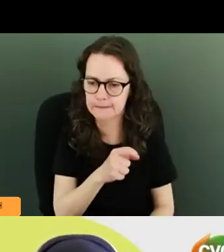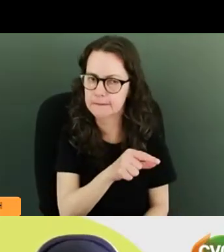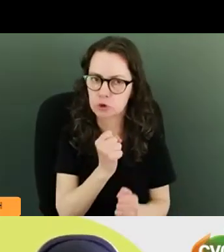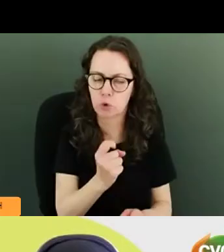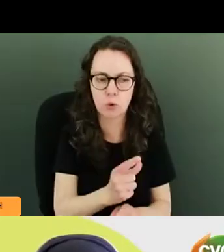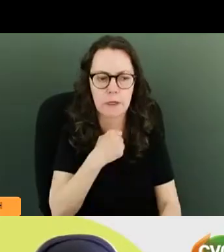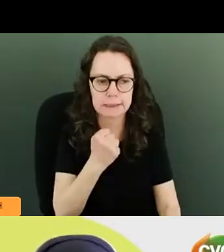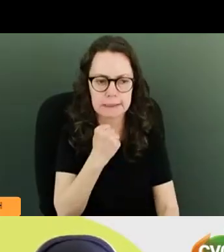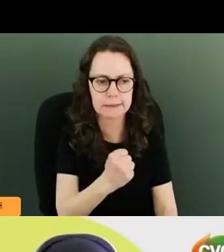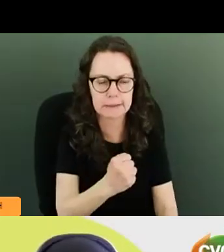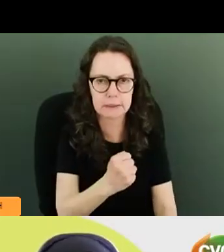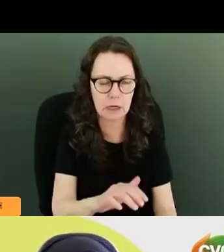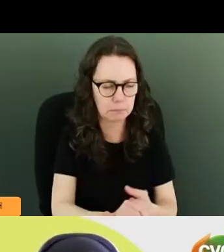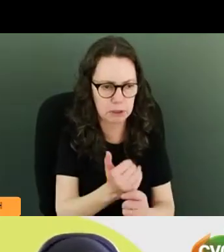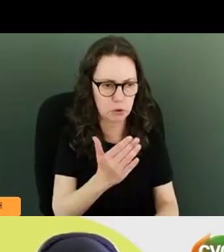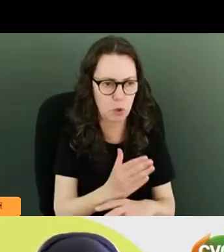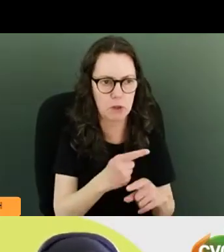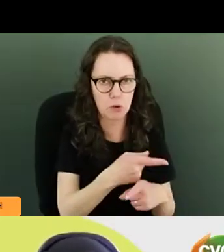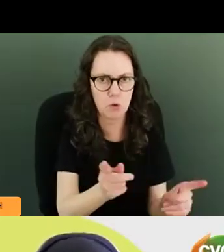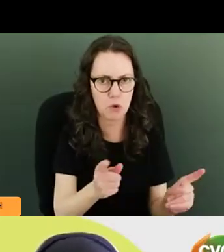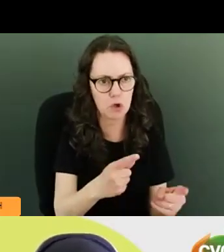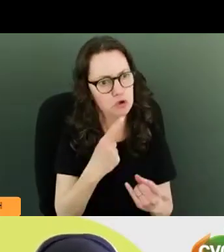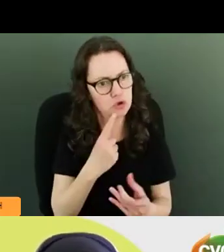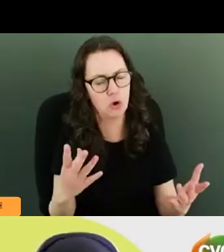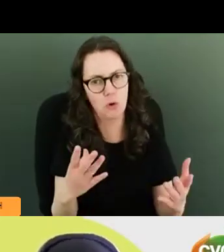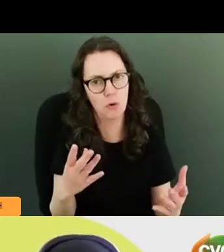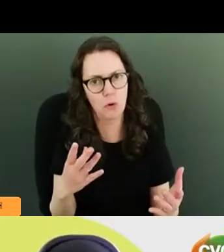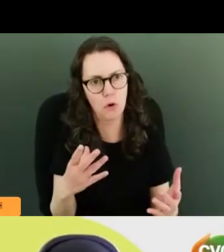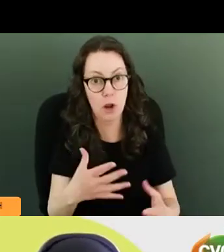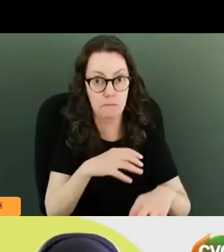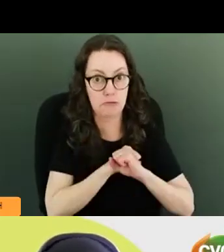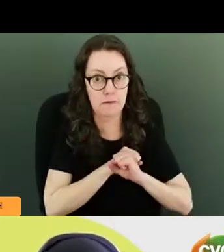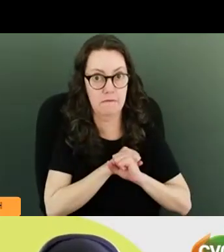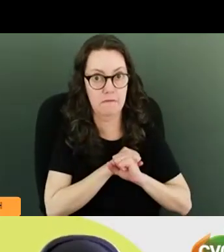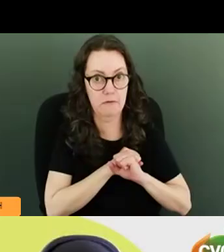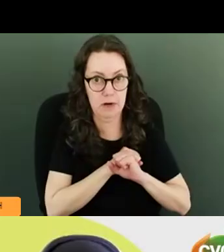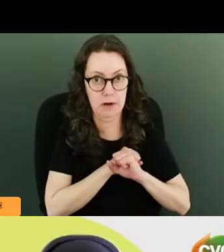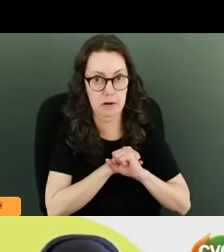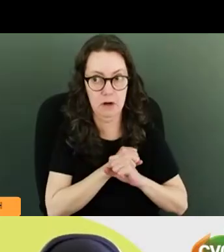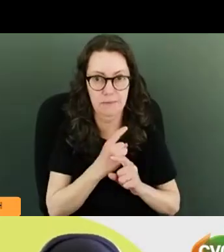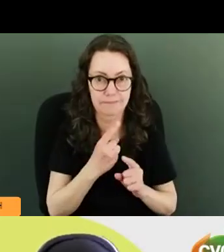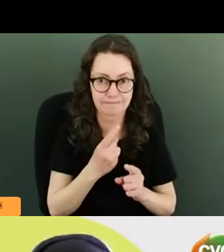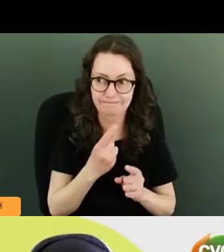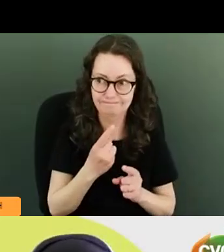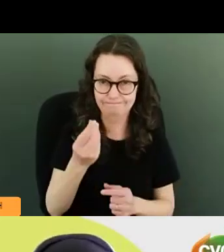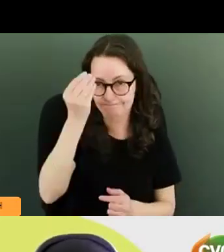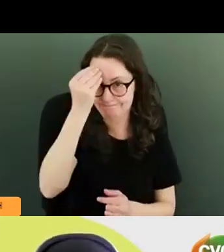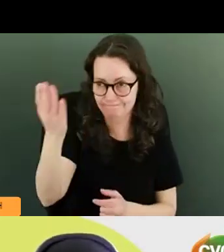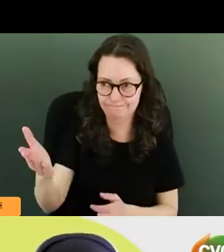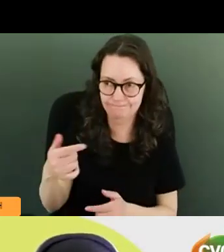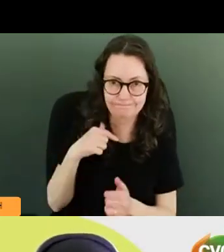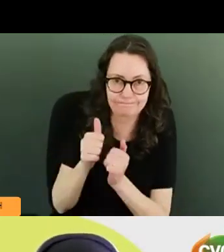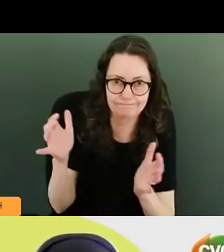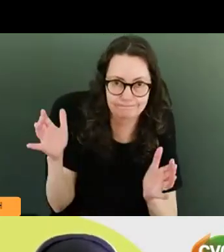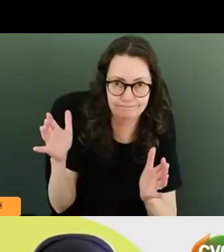had the privilege of working alongside. I think they've shown immense courage, not only in challenging the stigma and